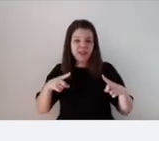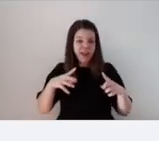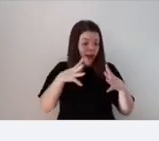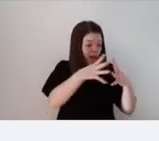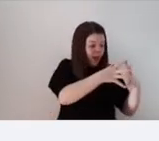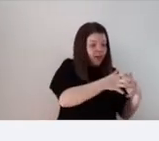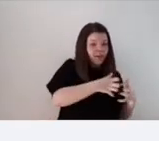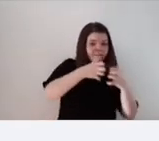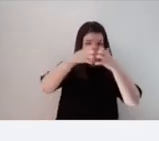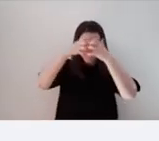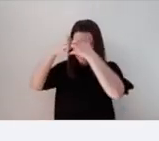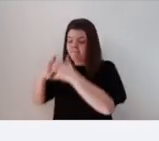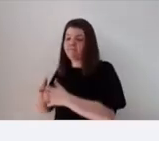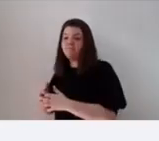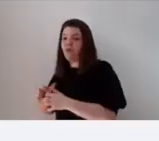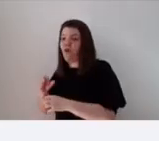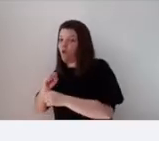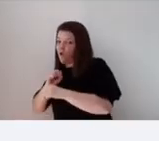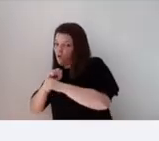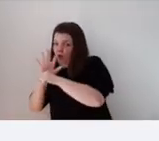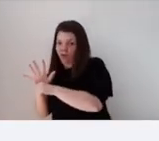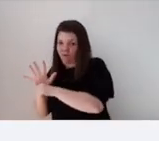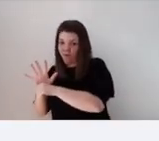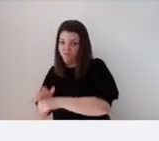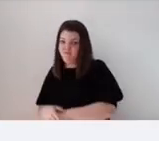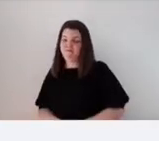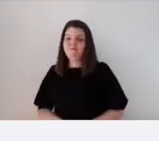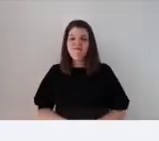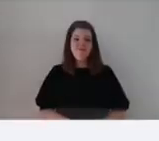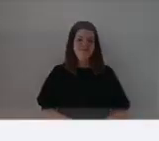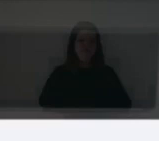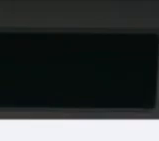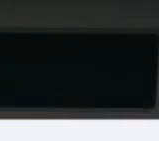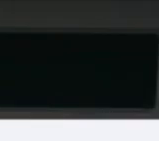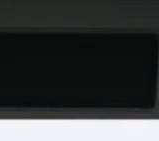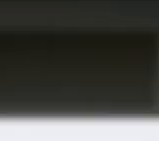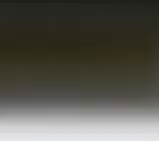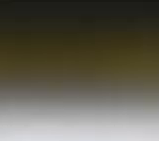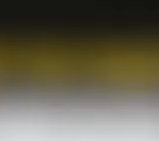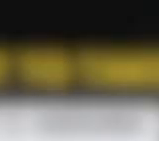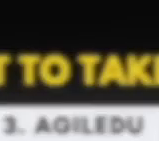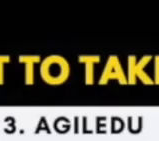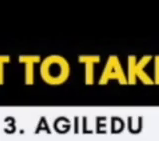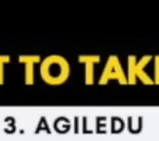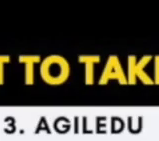we have live example with virus COVID-19.